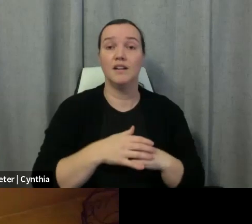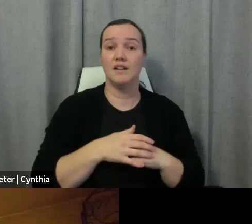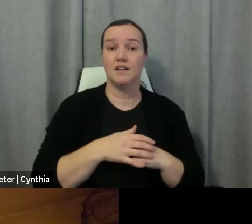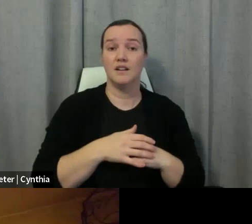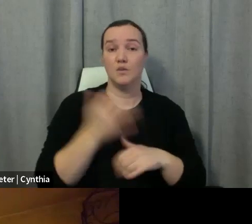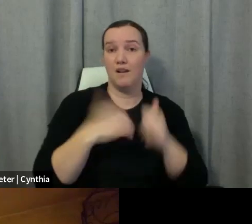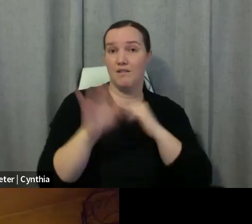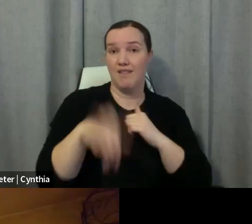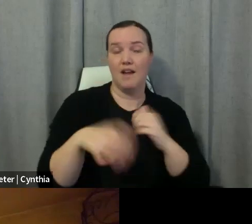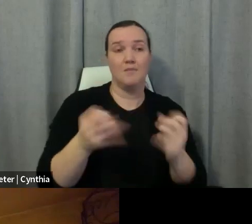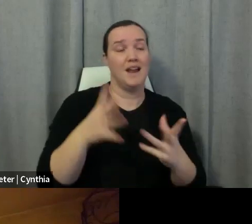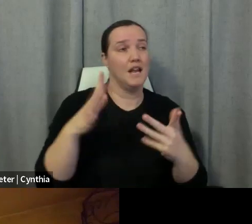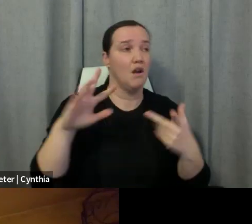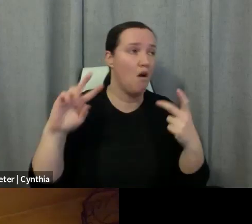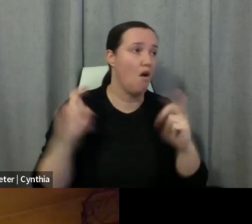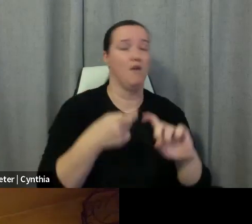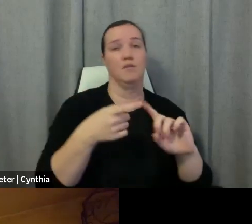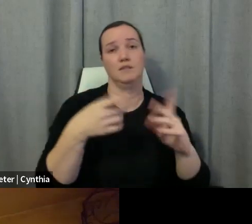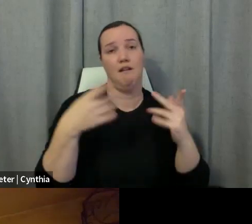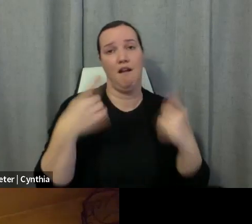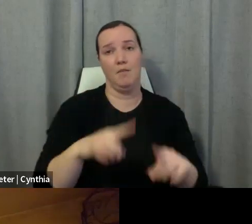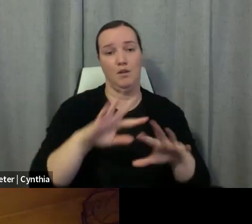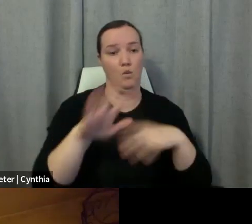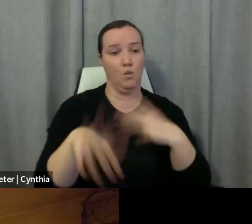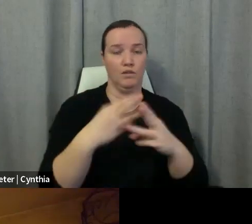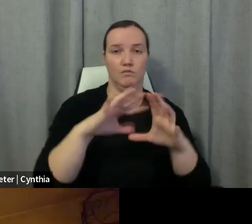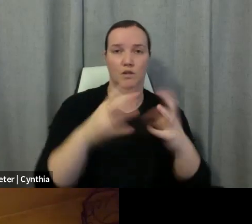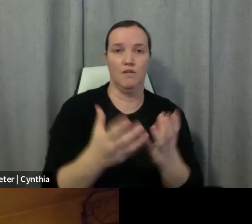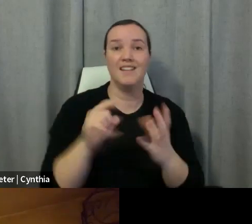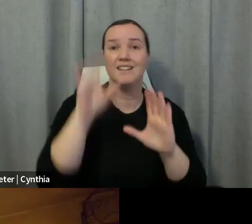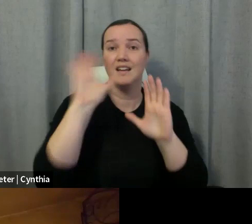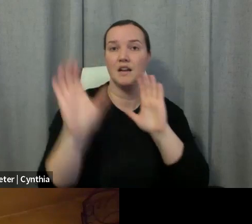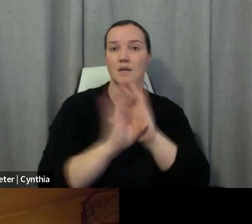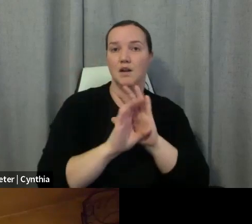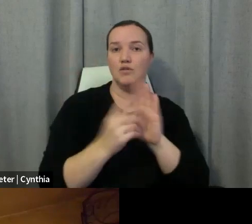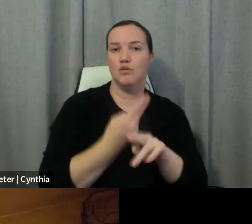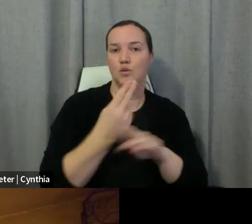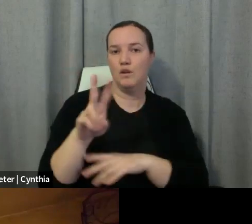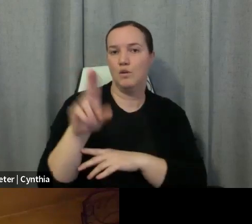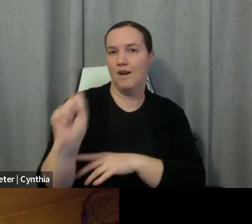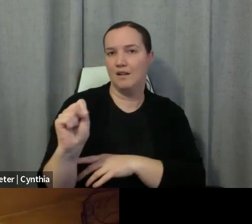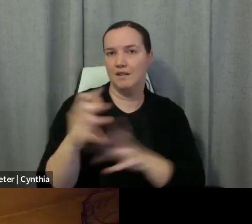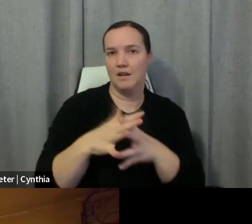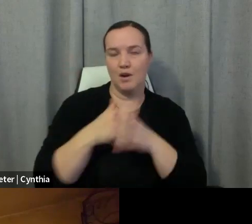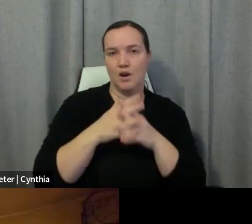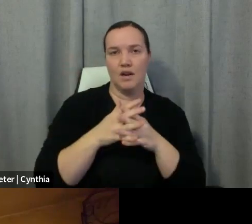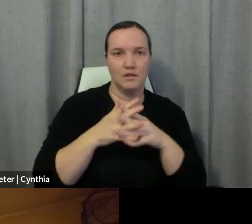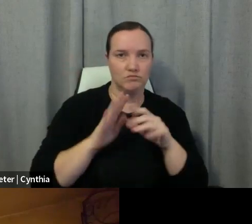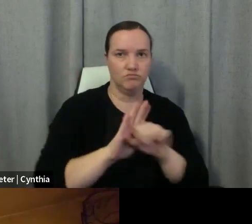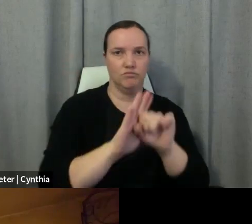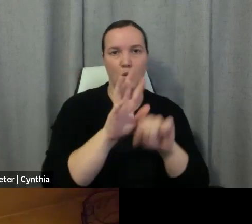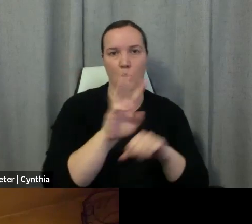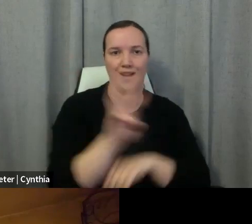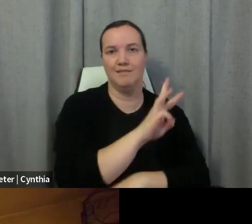that, many harms were done across the globe. And so this was an image that actually was coined in the US, particularly in the American push west, with